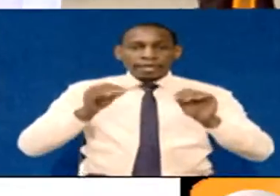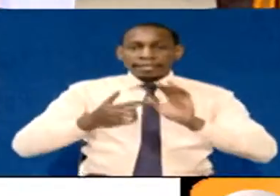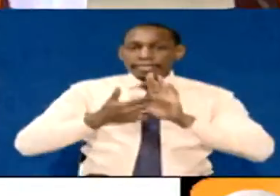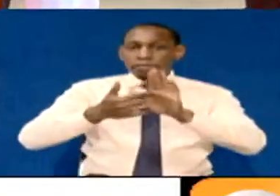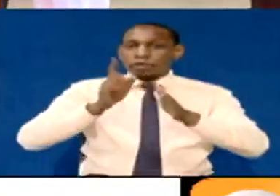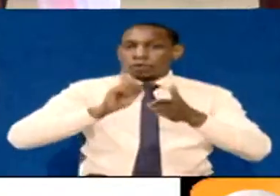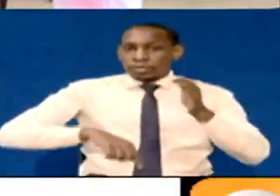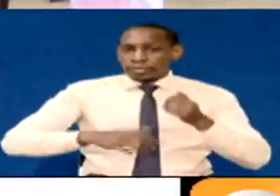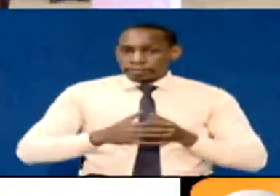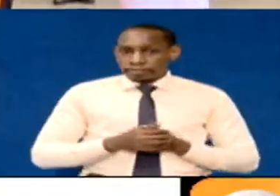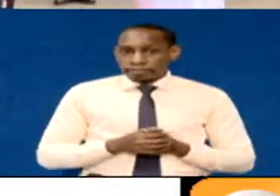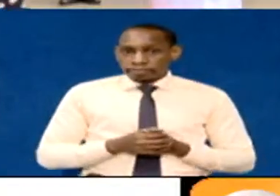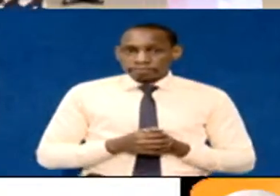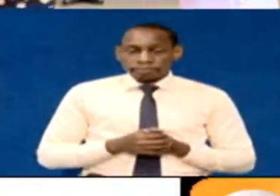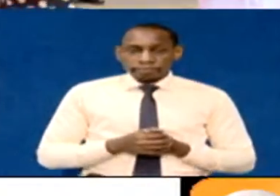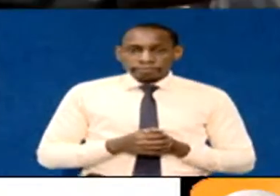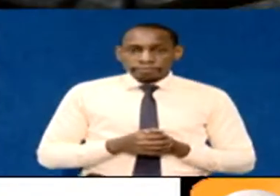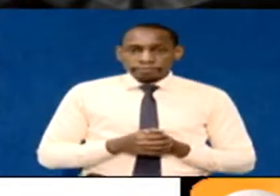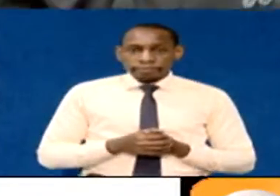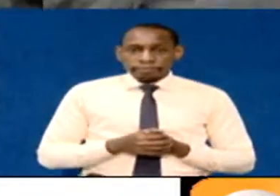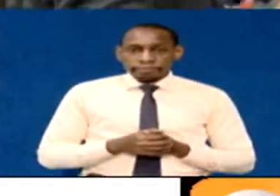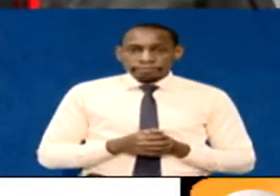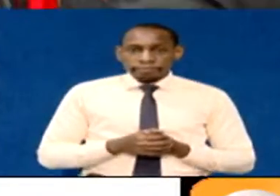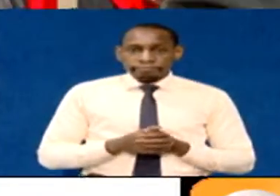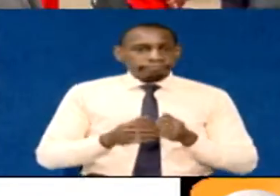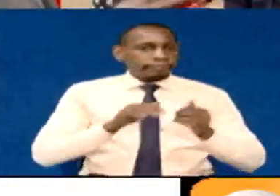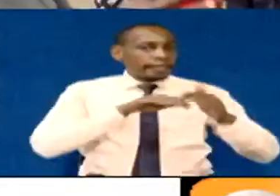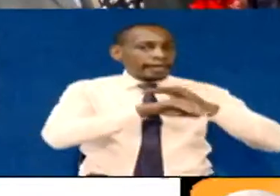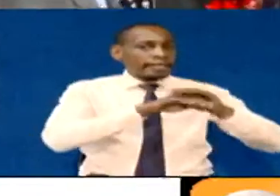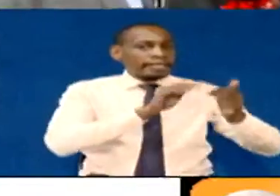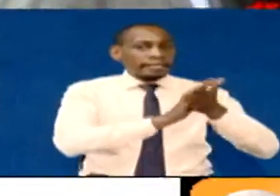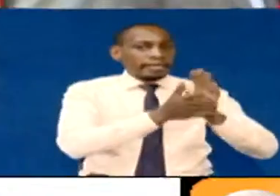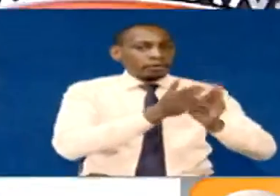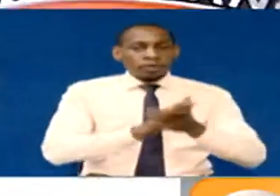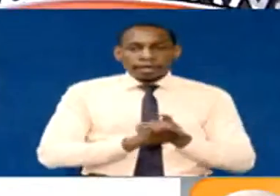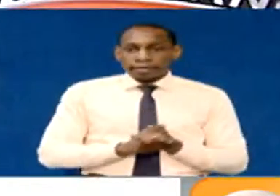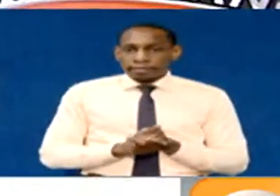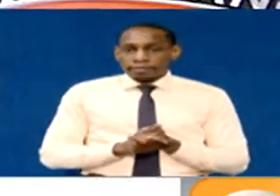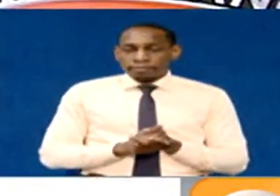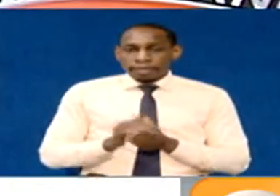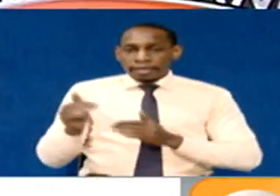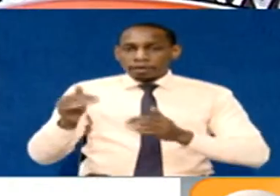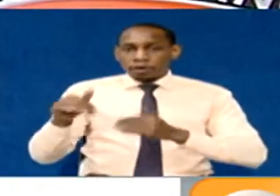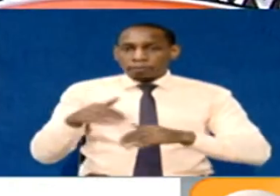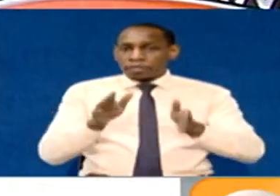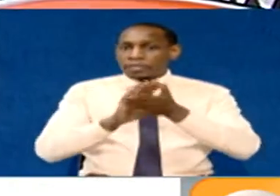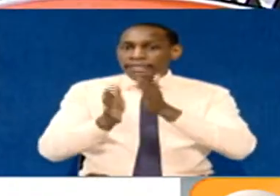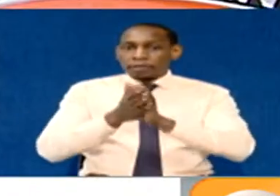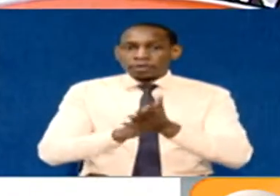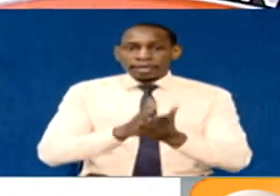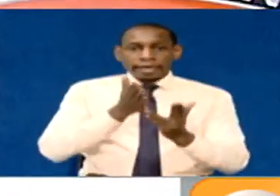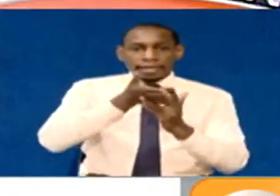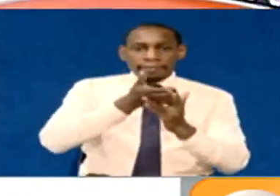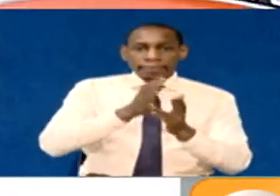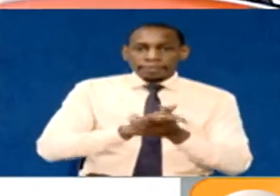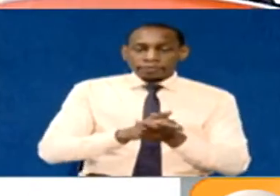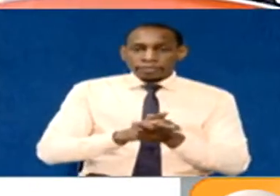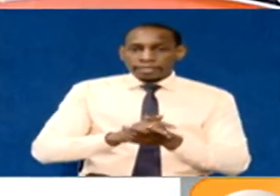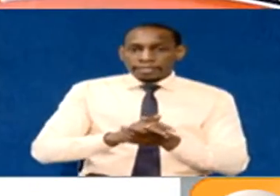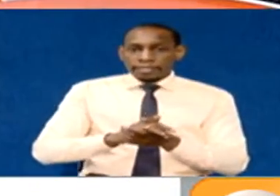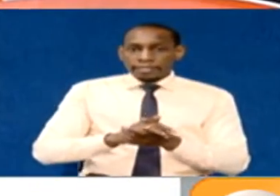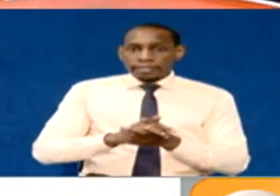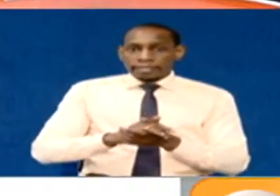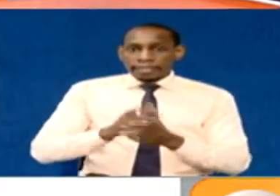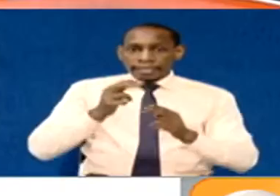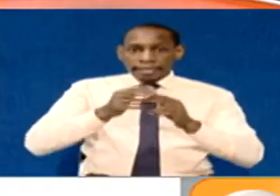illustration of lack of access, lack of an avenue between eminent Kenyans to have